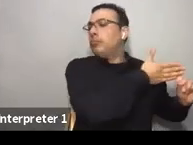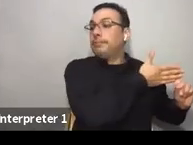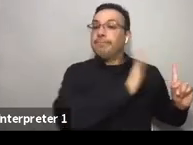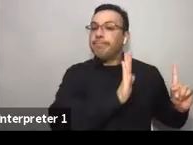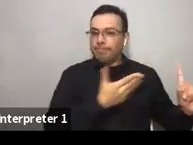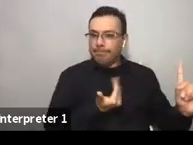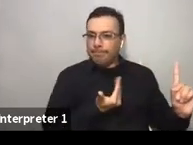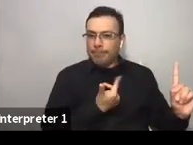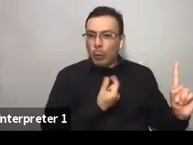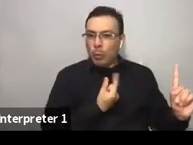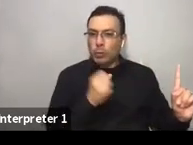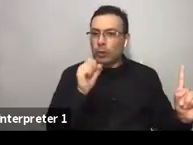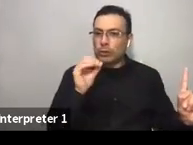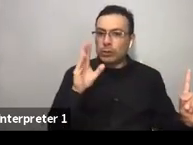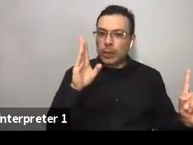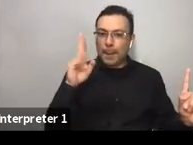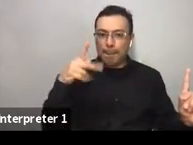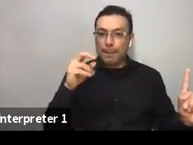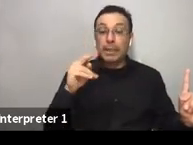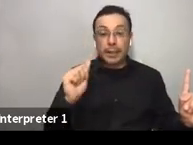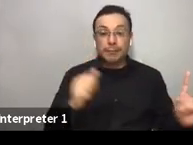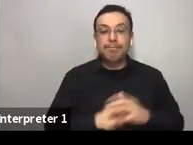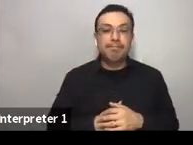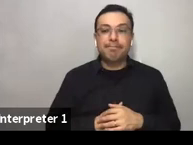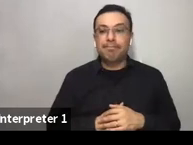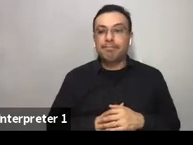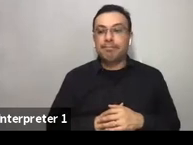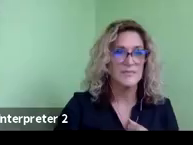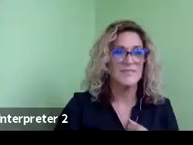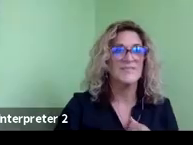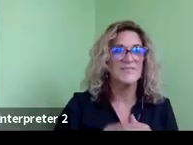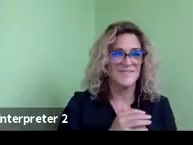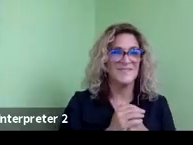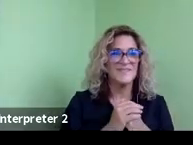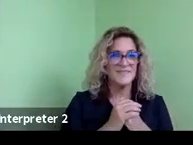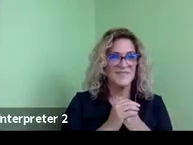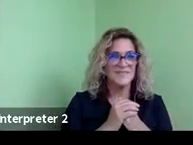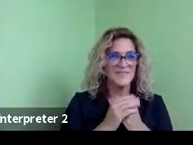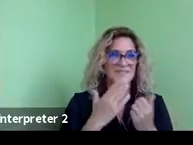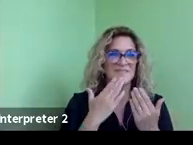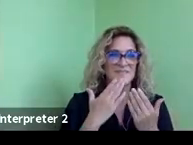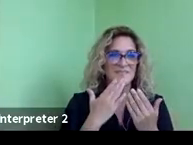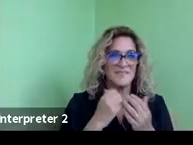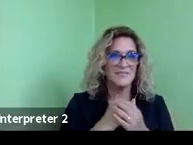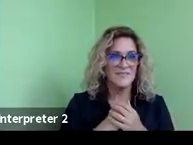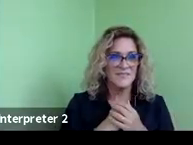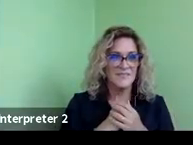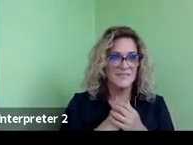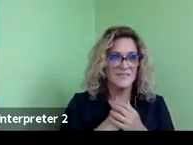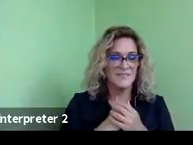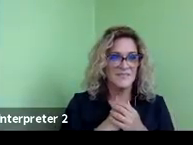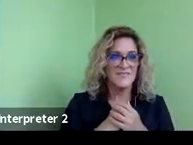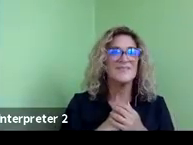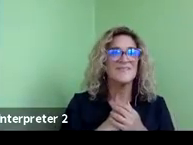yourself in this position where a statute or a court order is requiring you to disclose information, there are still very